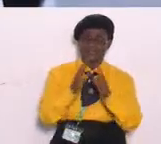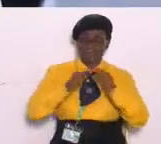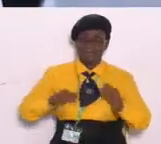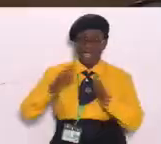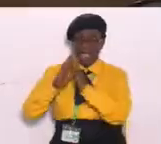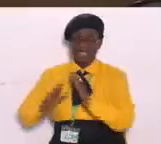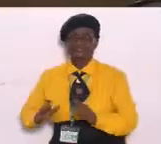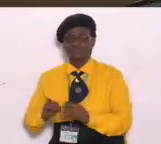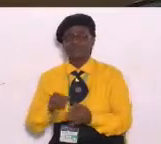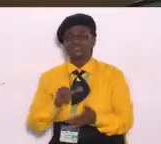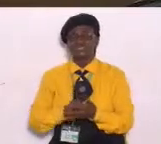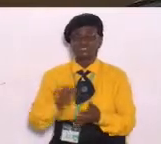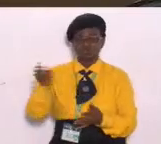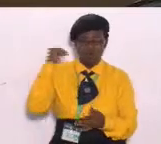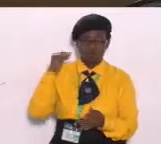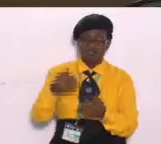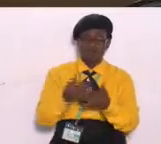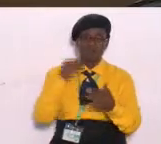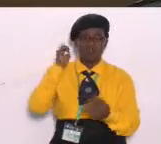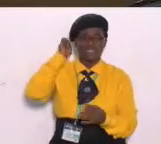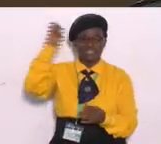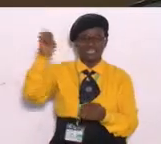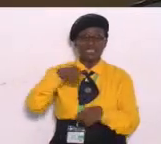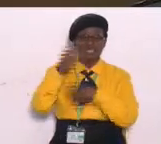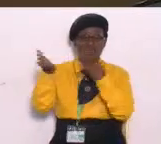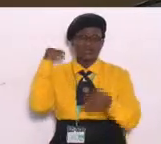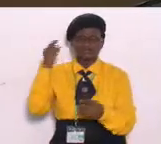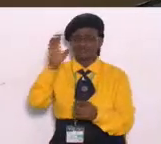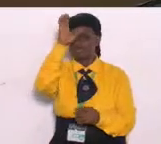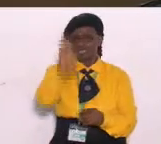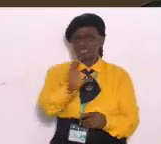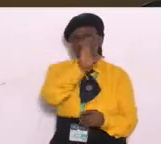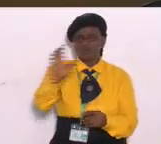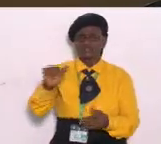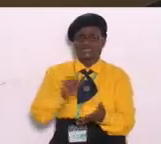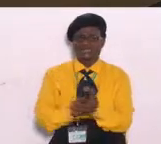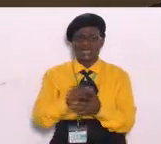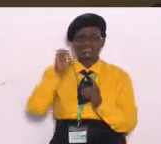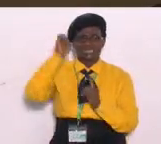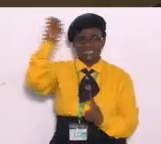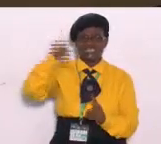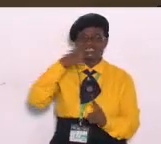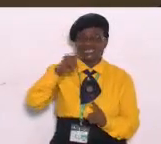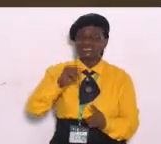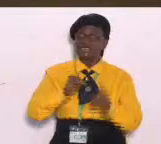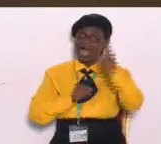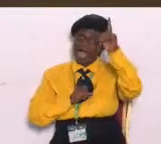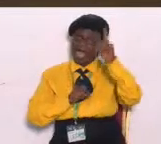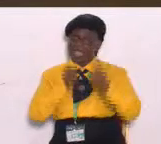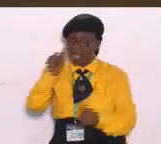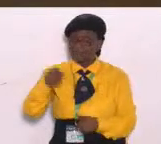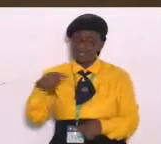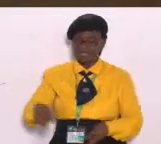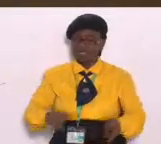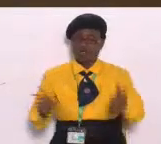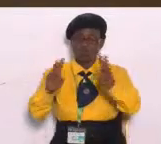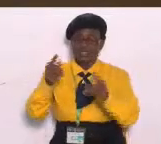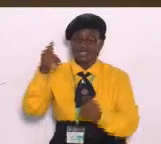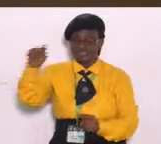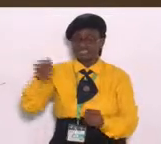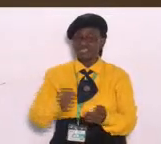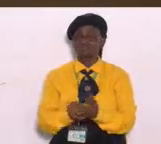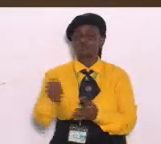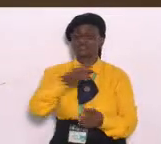It was before he went to the crown, to the cross, that he said, I am the way, the truth, and the life.